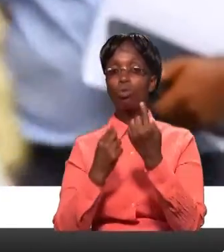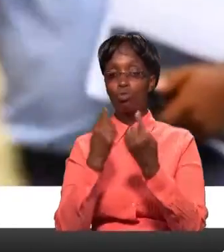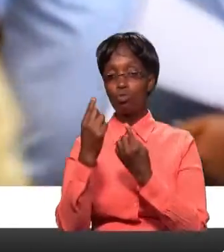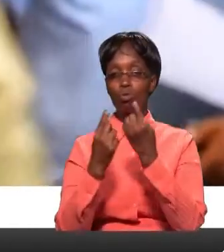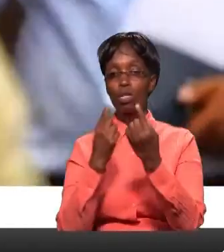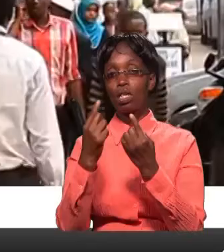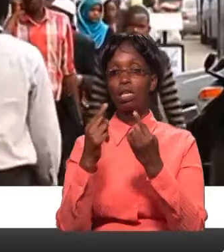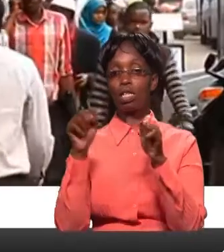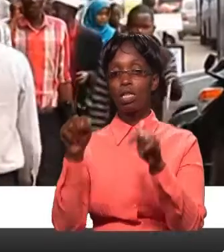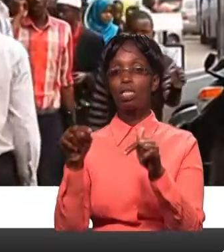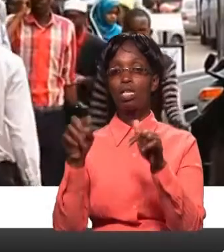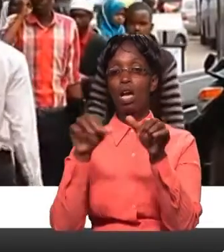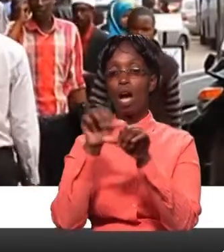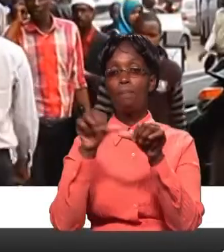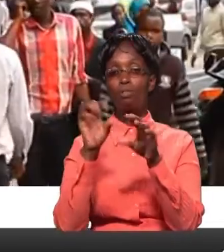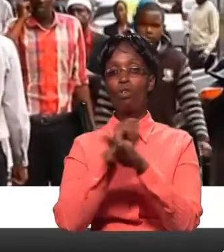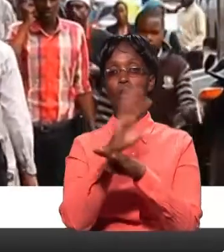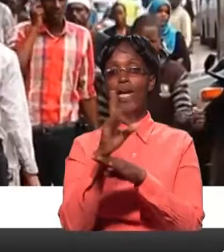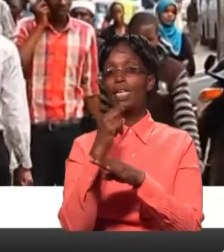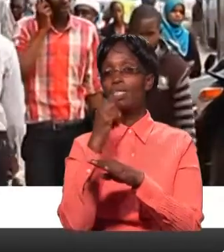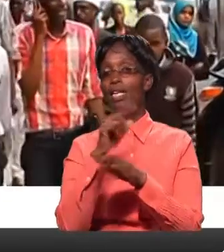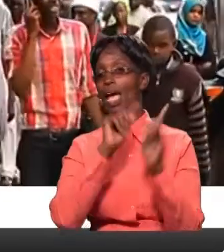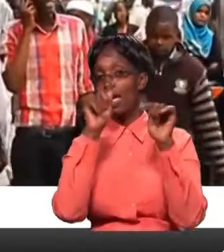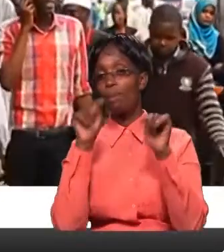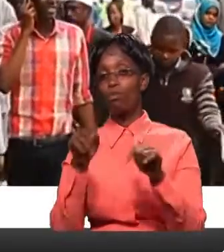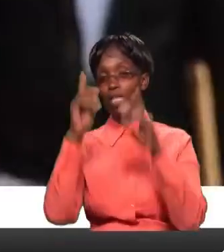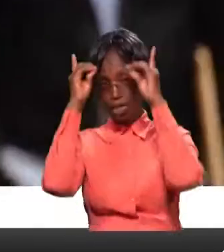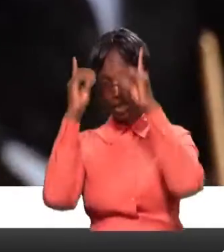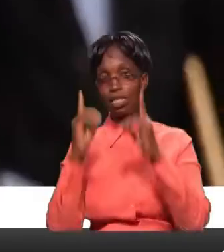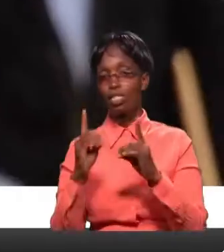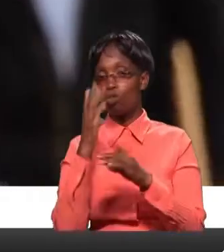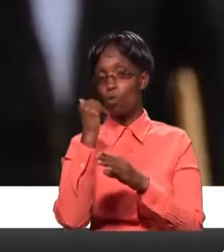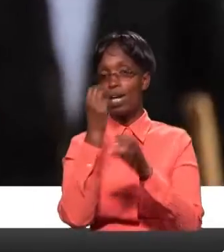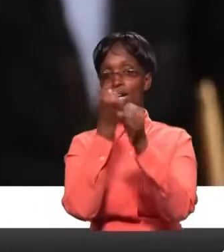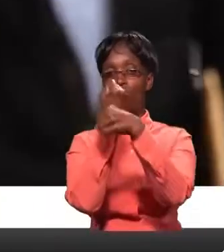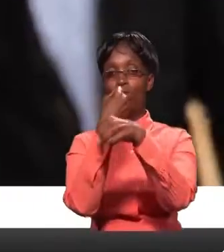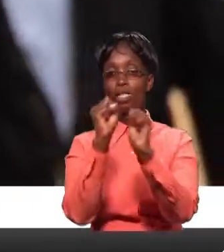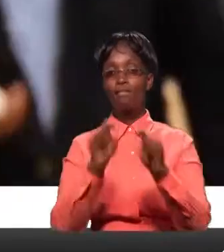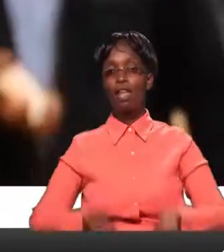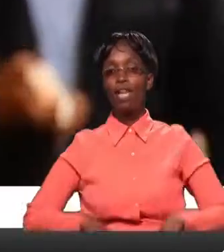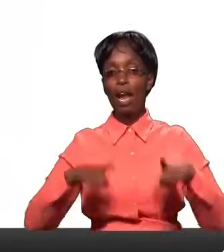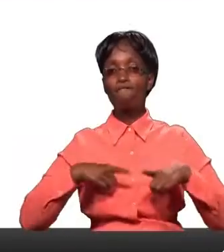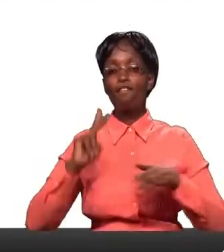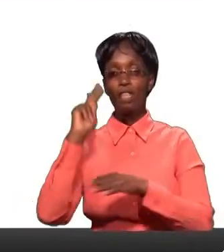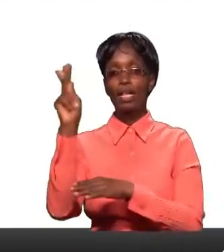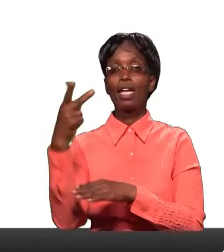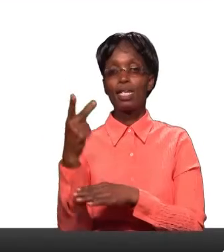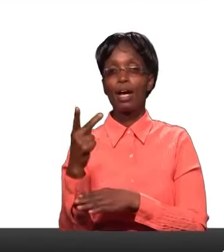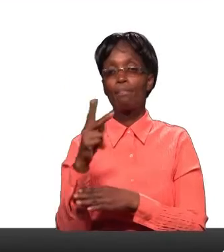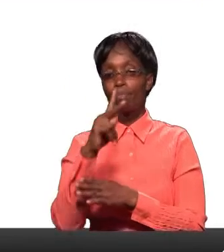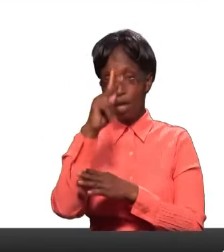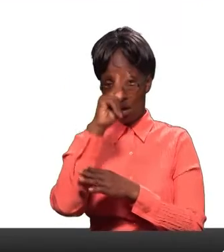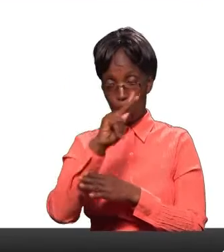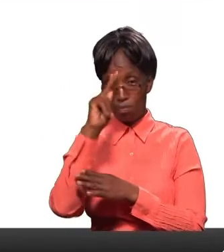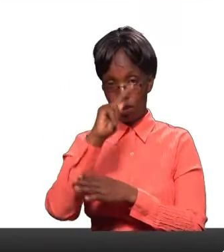kudhibiti msambao wa virusi vya corona. Rais akisema waliafikia taratibu hizo kunusuru uhai wa raia badala ya uchumi. Our